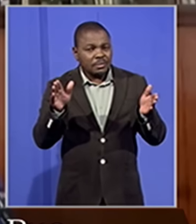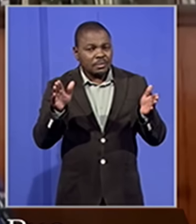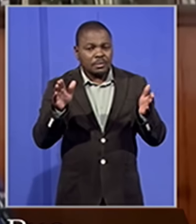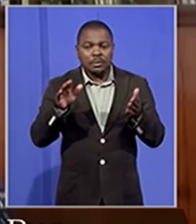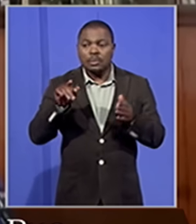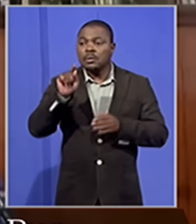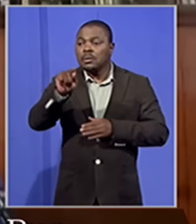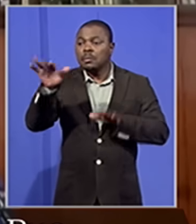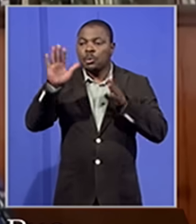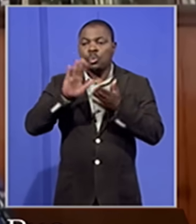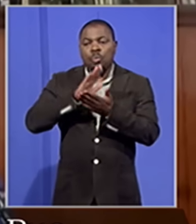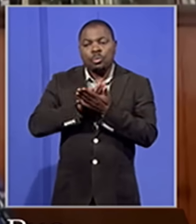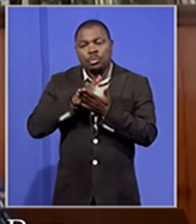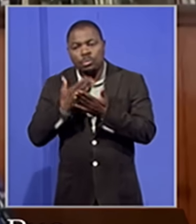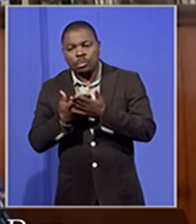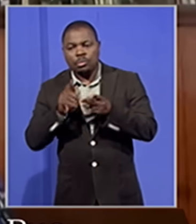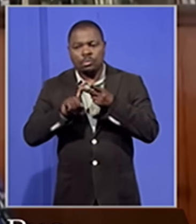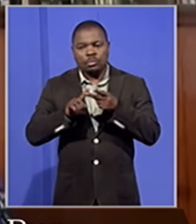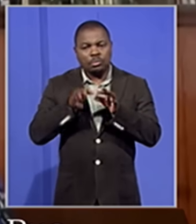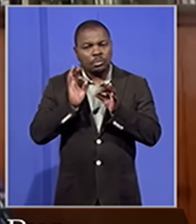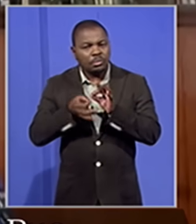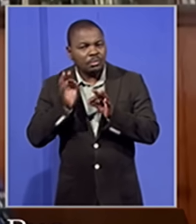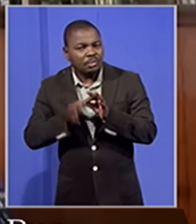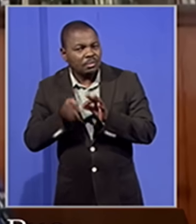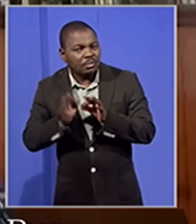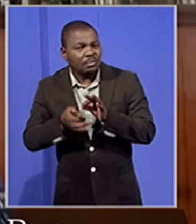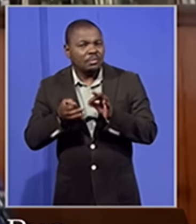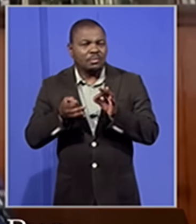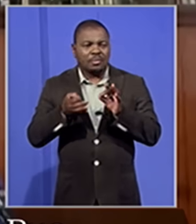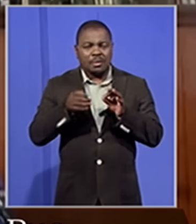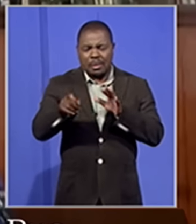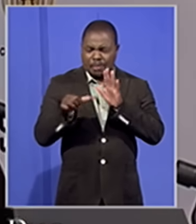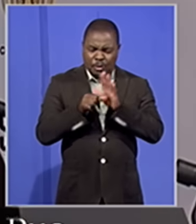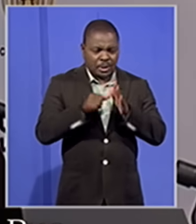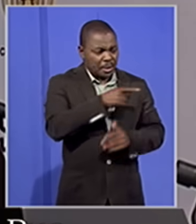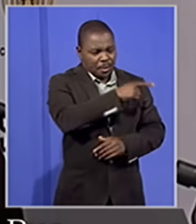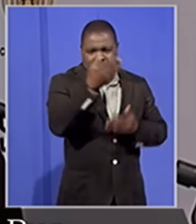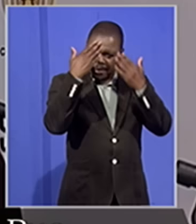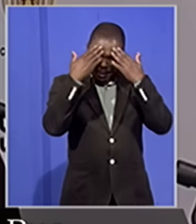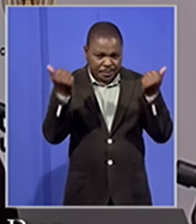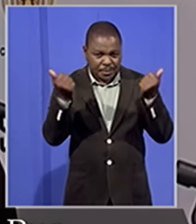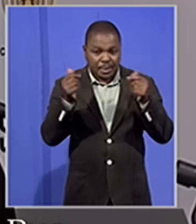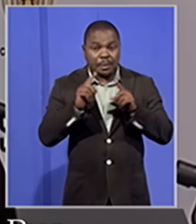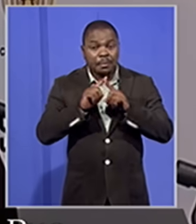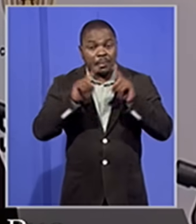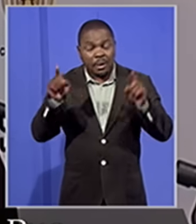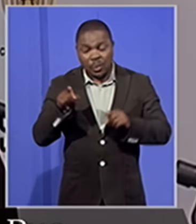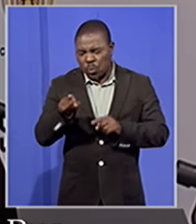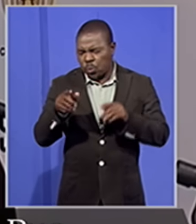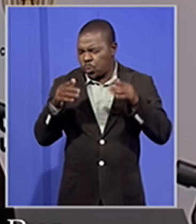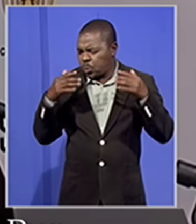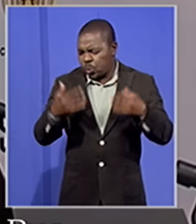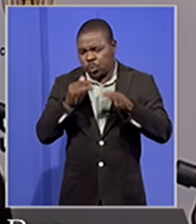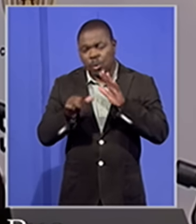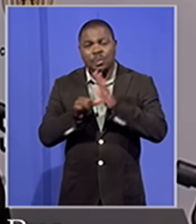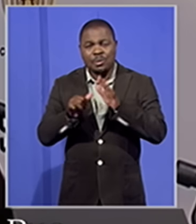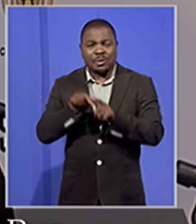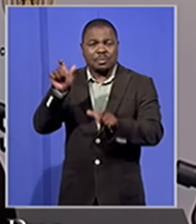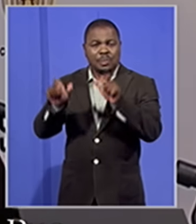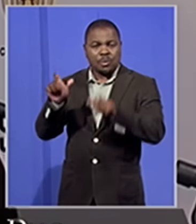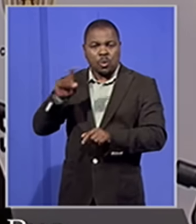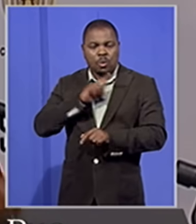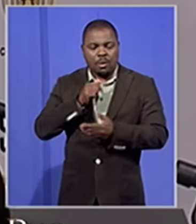ba rona le ba fetoledi ba rona. Athe batho bano ke batho ba bohlokwa haholo ka ha ba